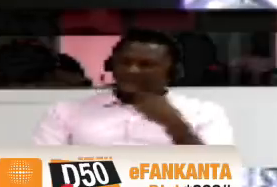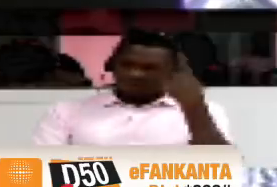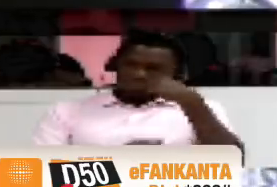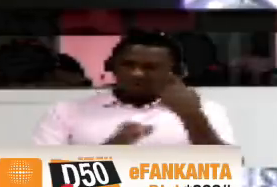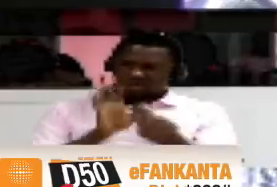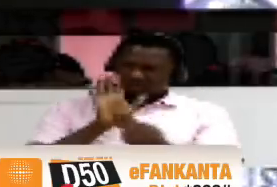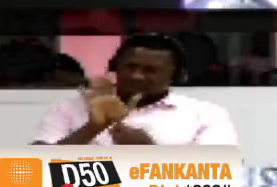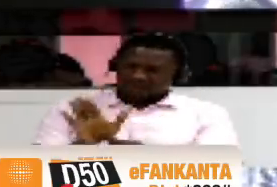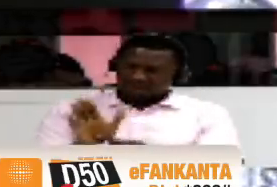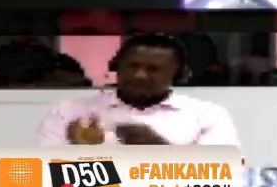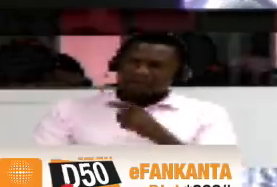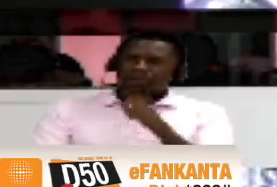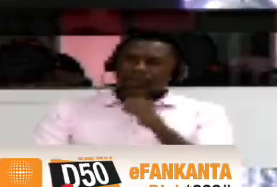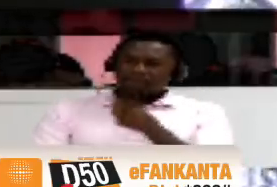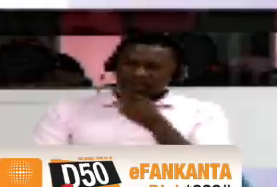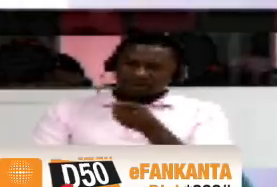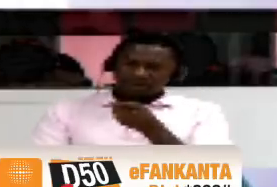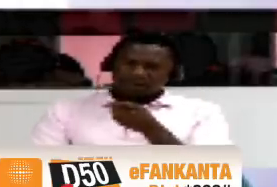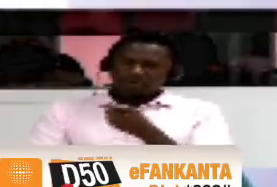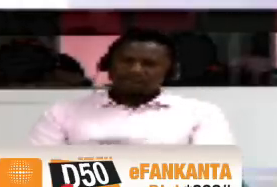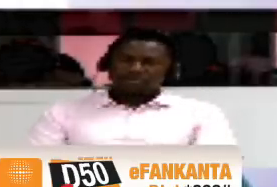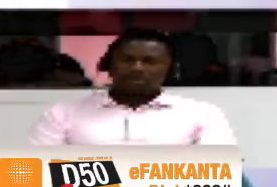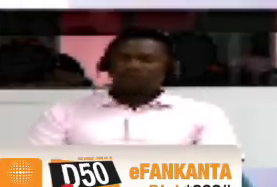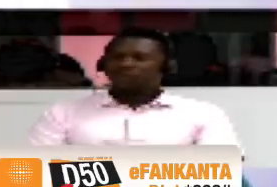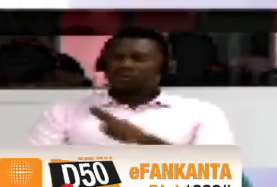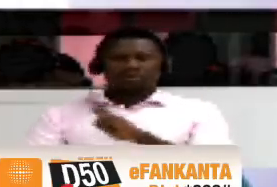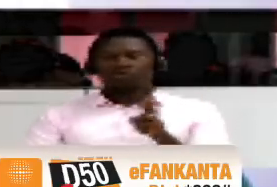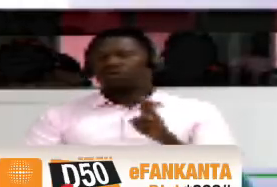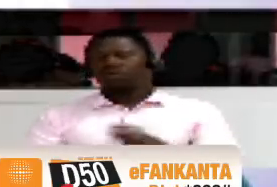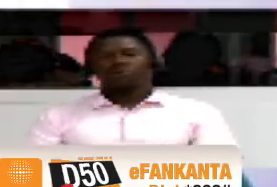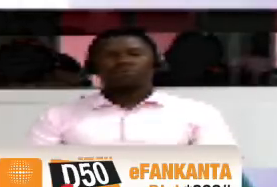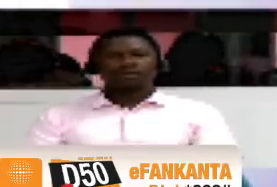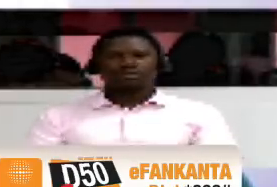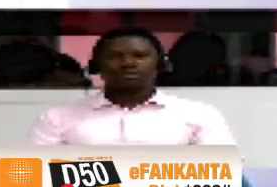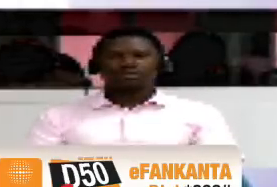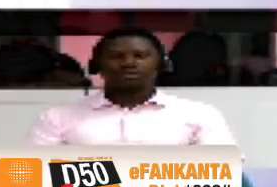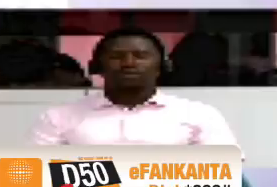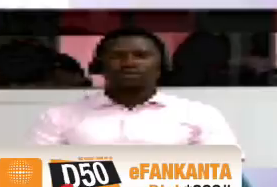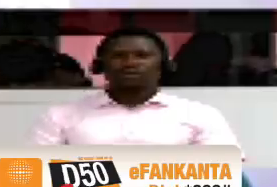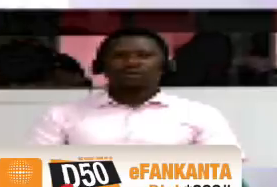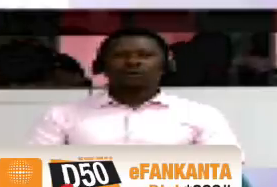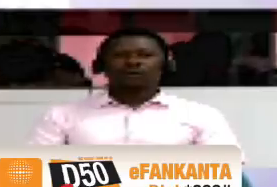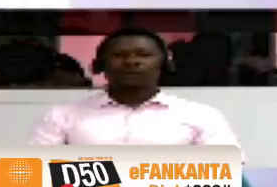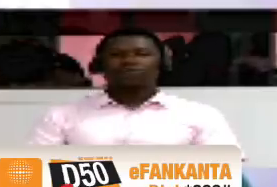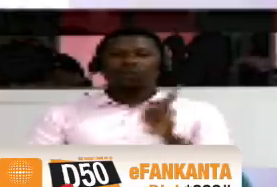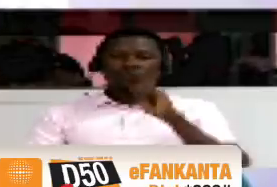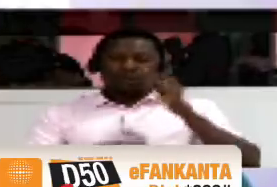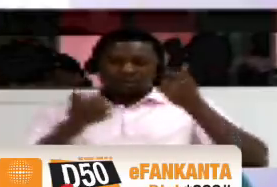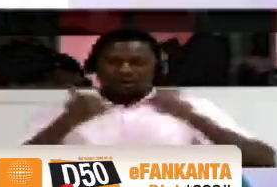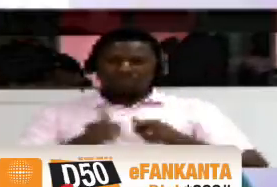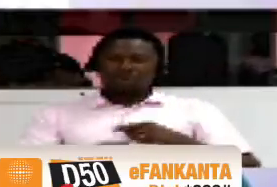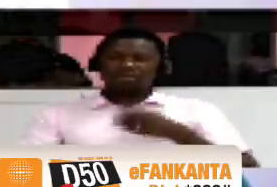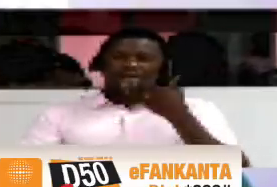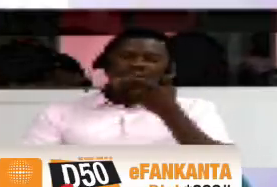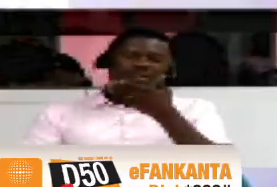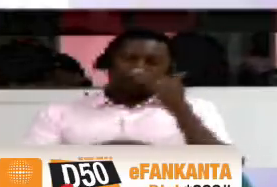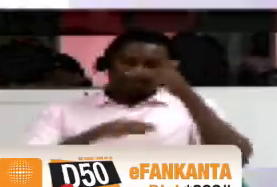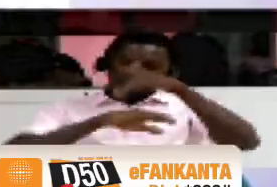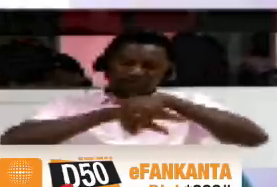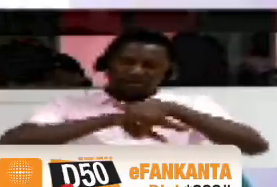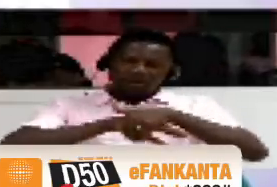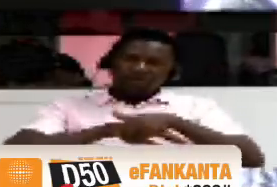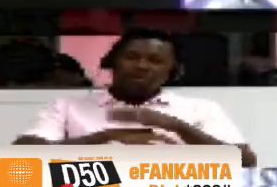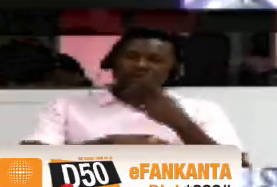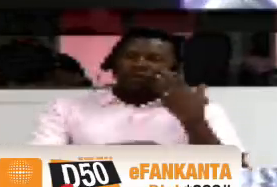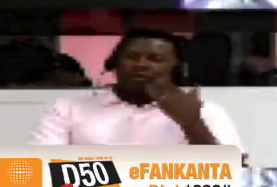recognize the serviceman? No, he did not. Okay. So what happened that evening when Alhaji